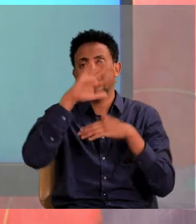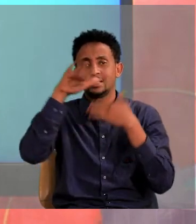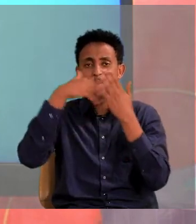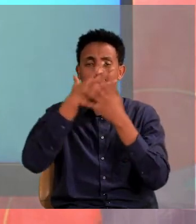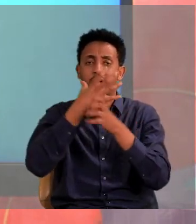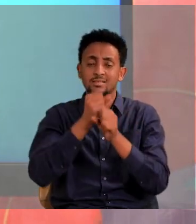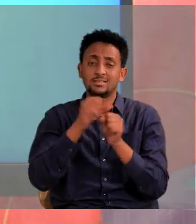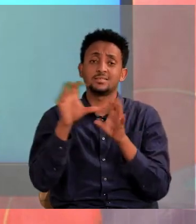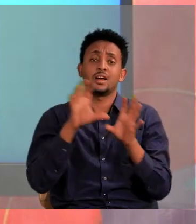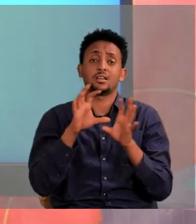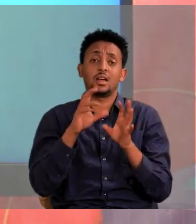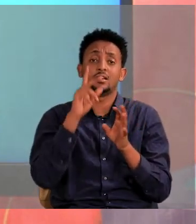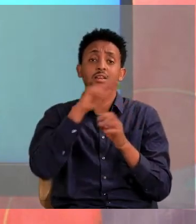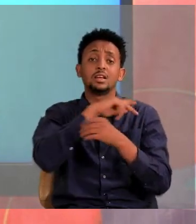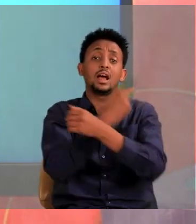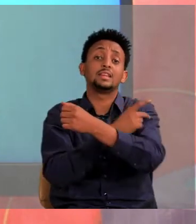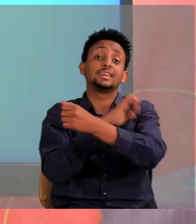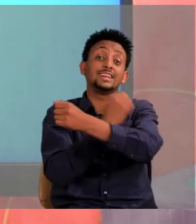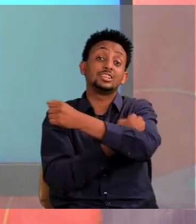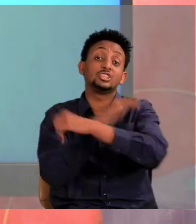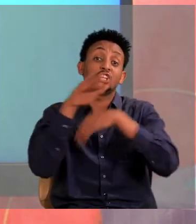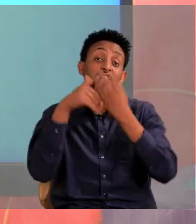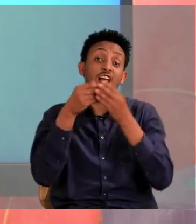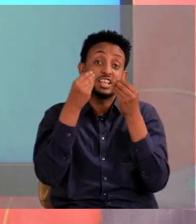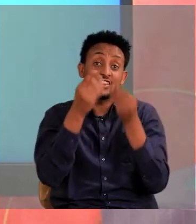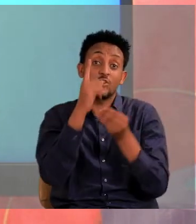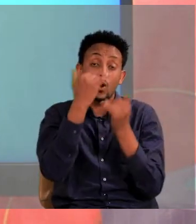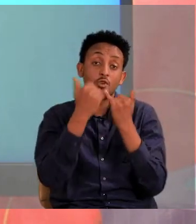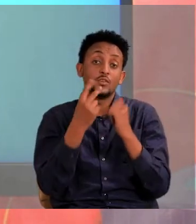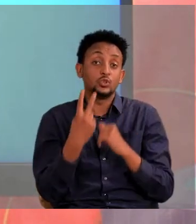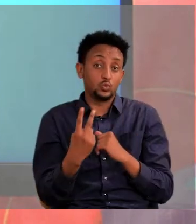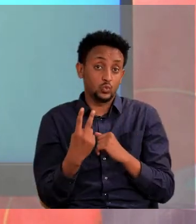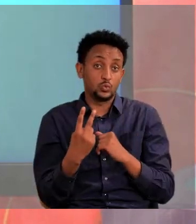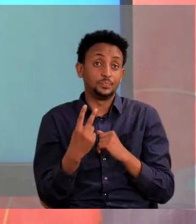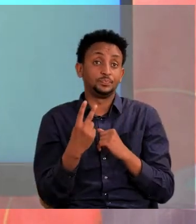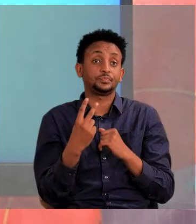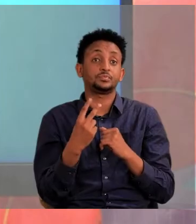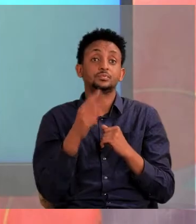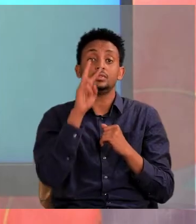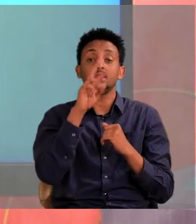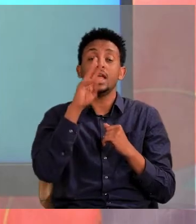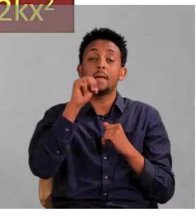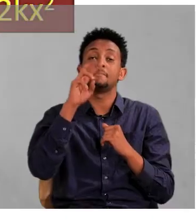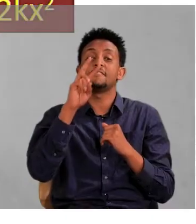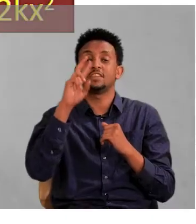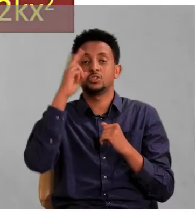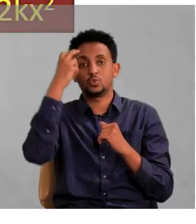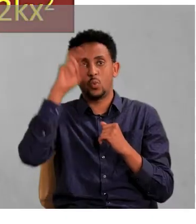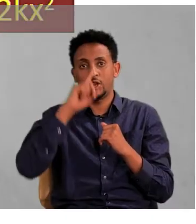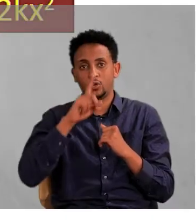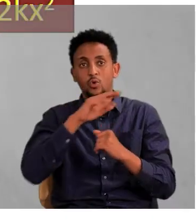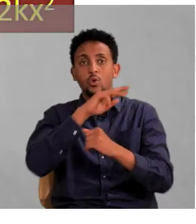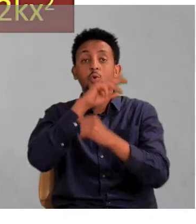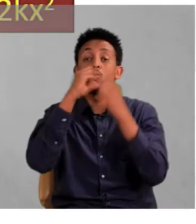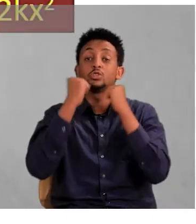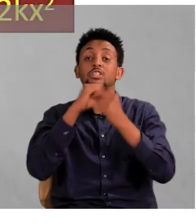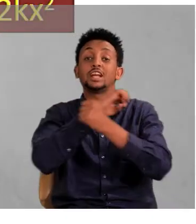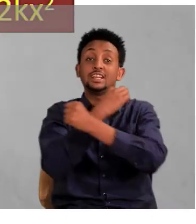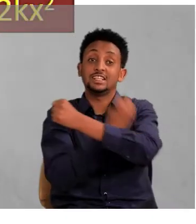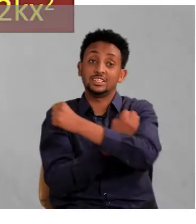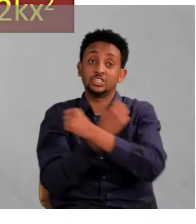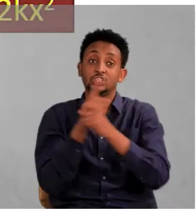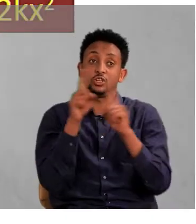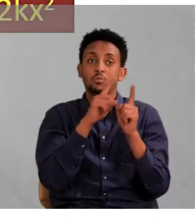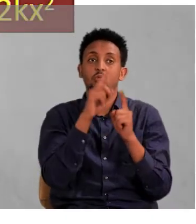here. Kinetic energy is generally given as 1 over 2 mv squared. Whereas potential energy is